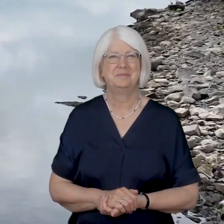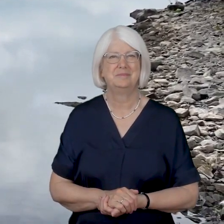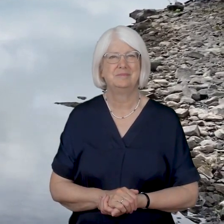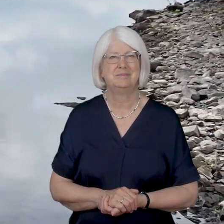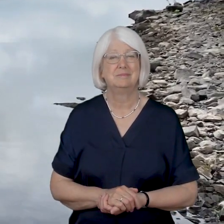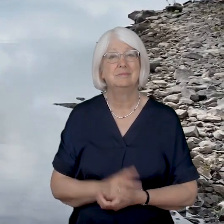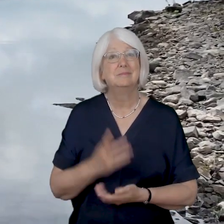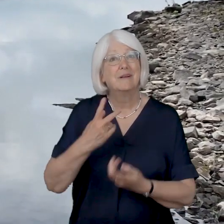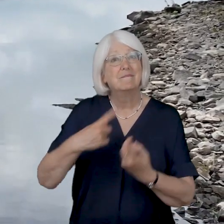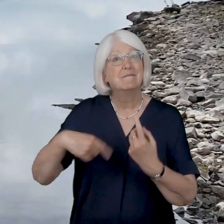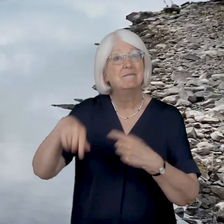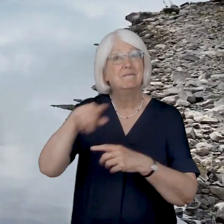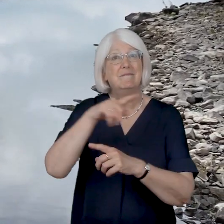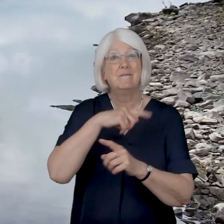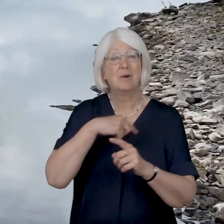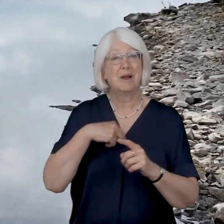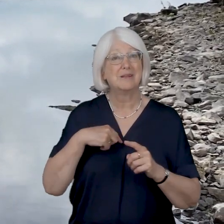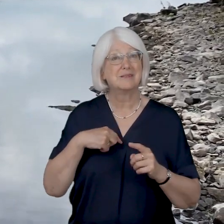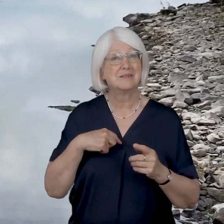And for us all,